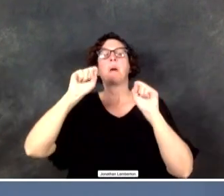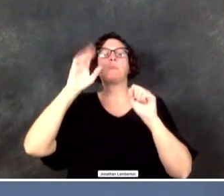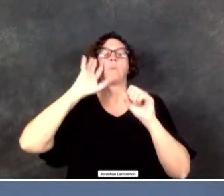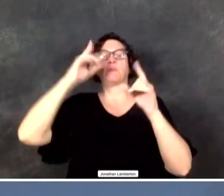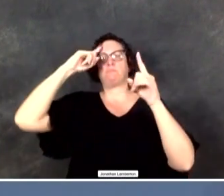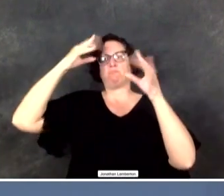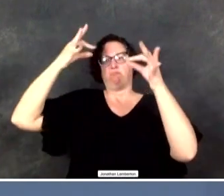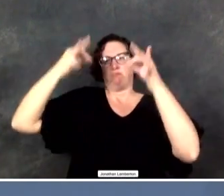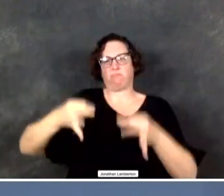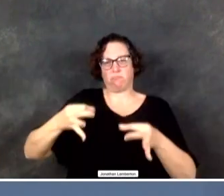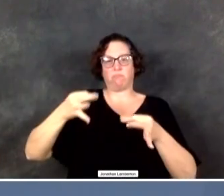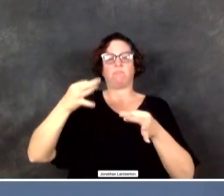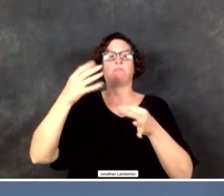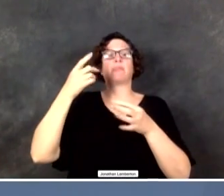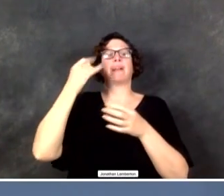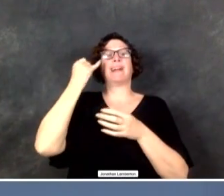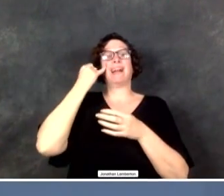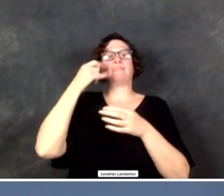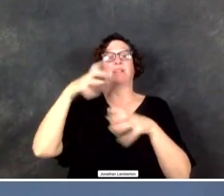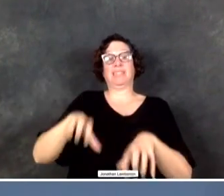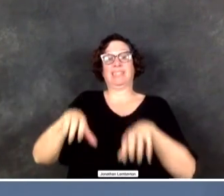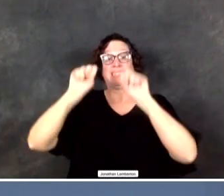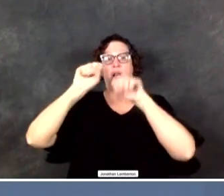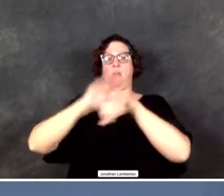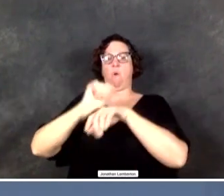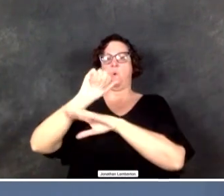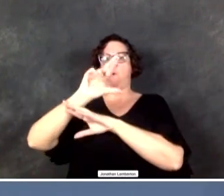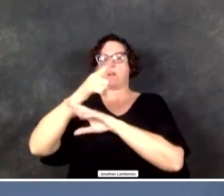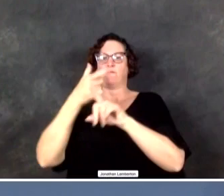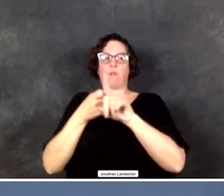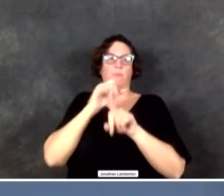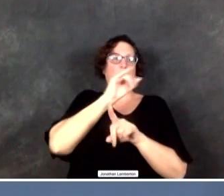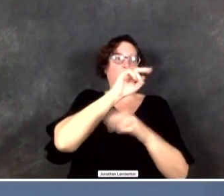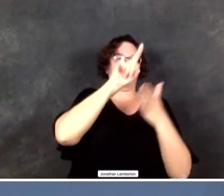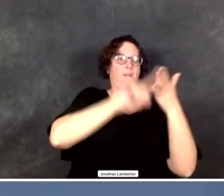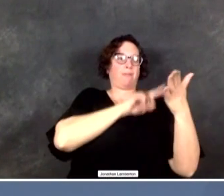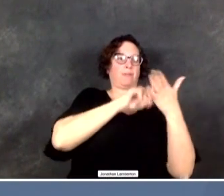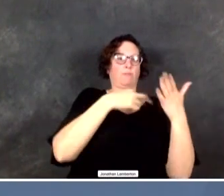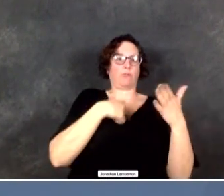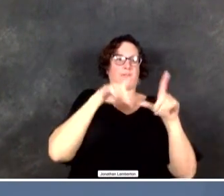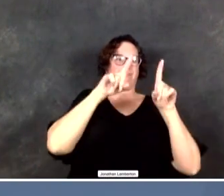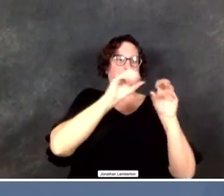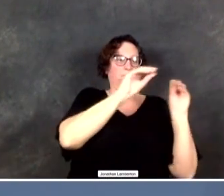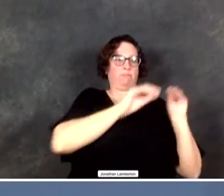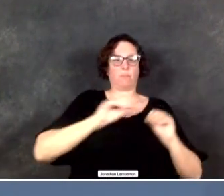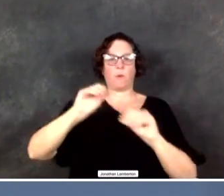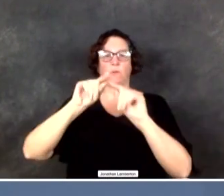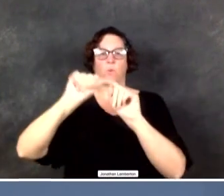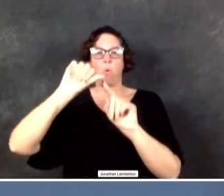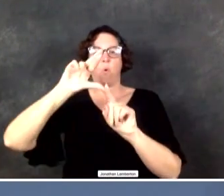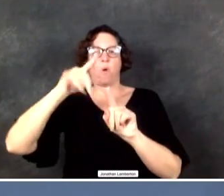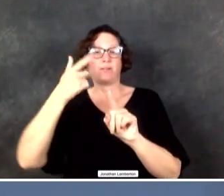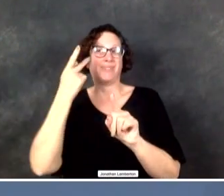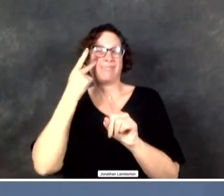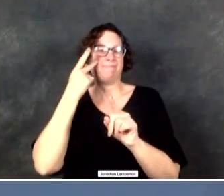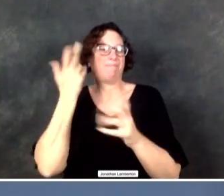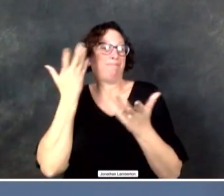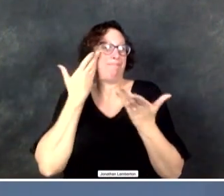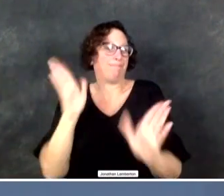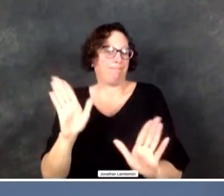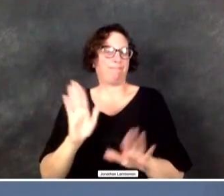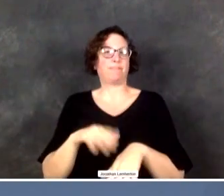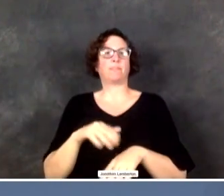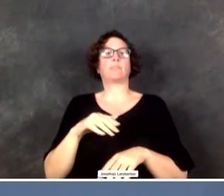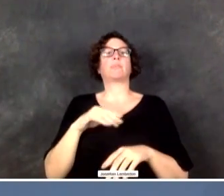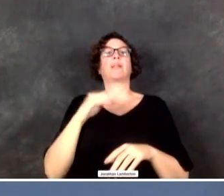guidance to schools. So anyone that's listening that has a high school senior should be in touch with their guidance counselors and with